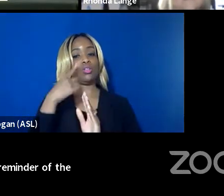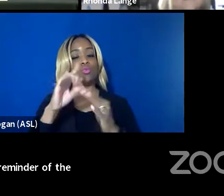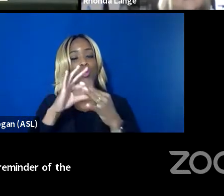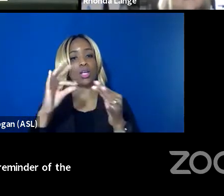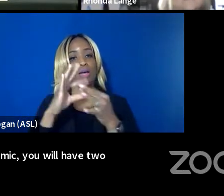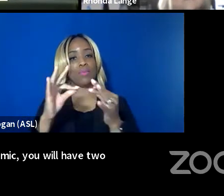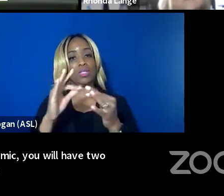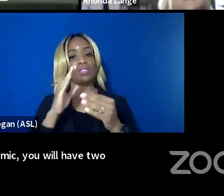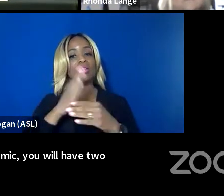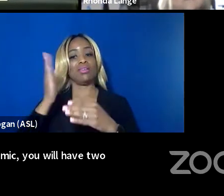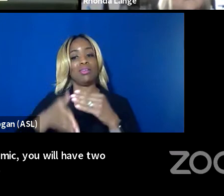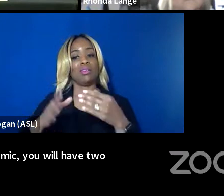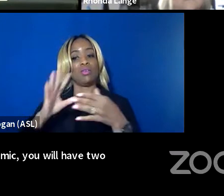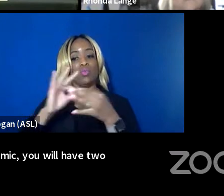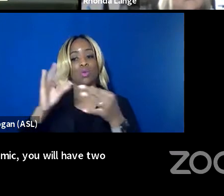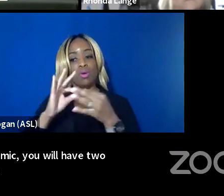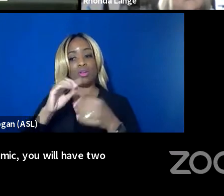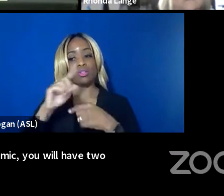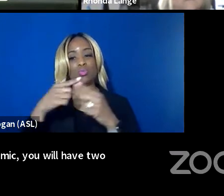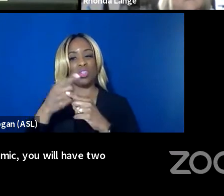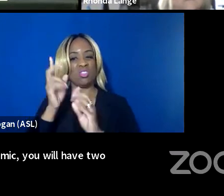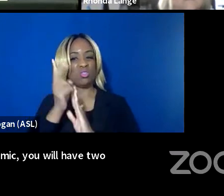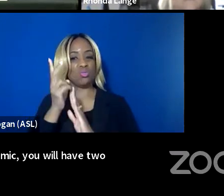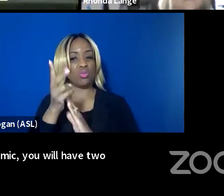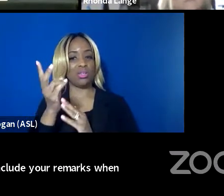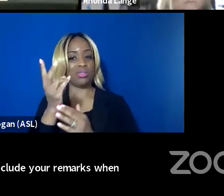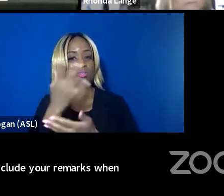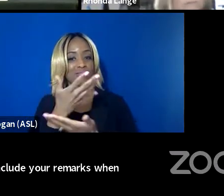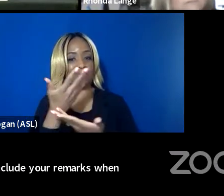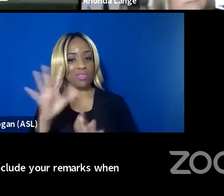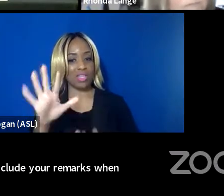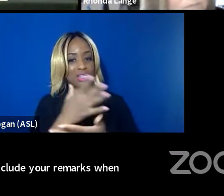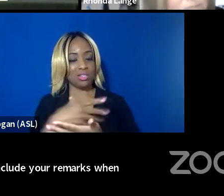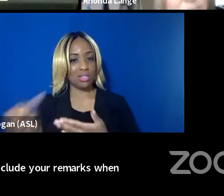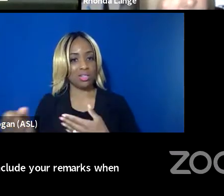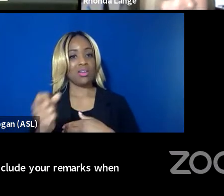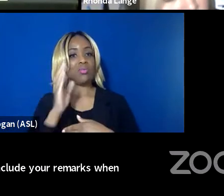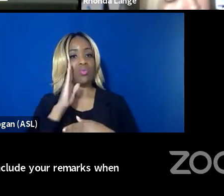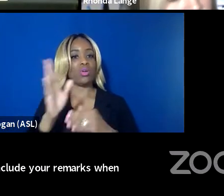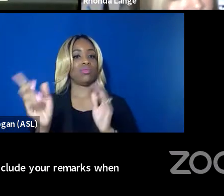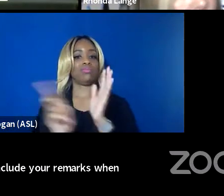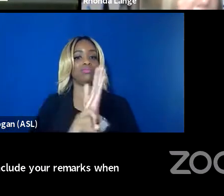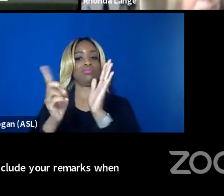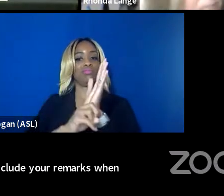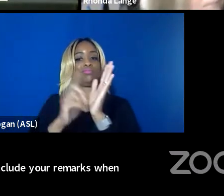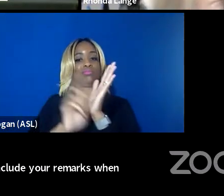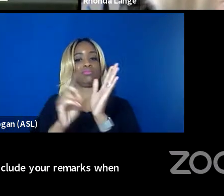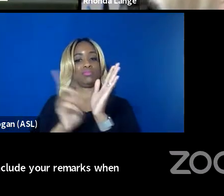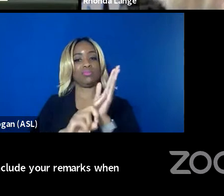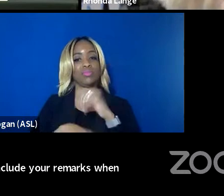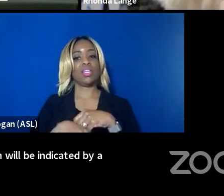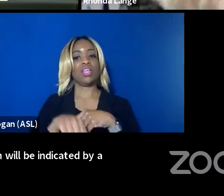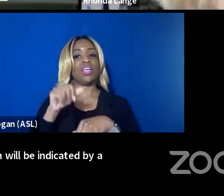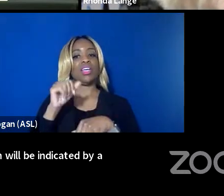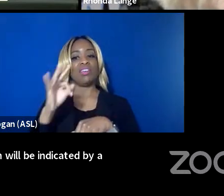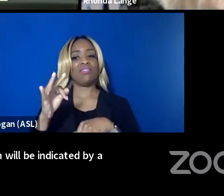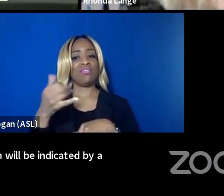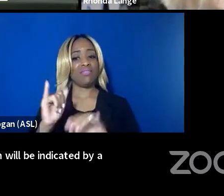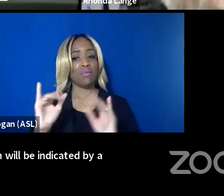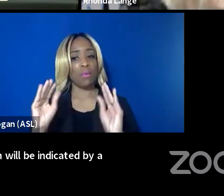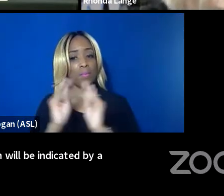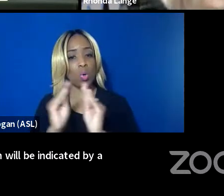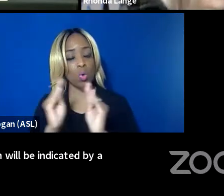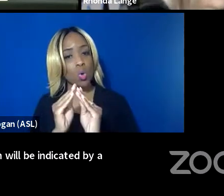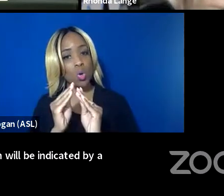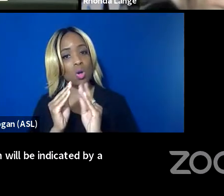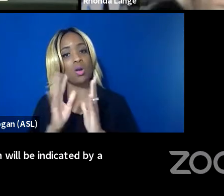You'll conclude your remarks when the 2 minutes has ended, which will be indicated by a timer. If you feel like you've been cut off or there's something else that you